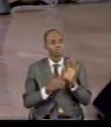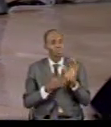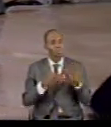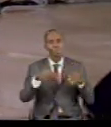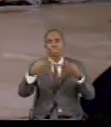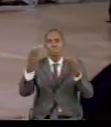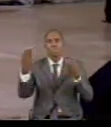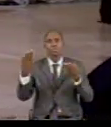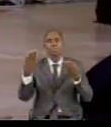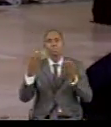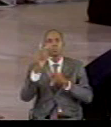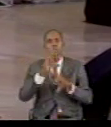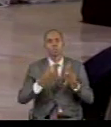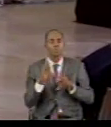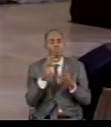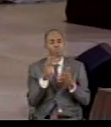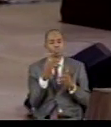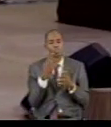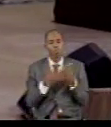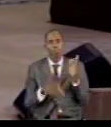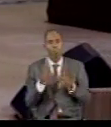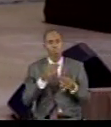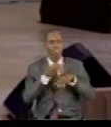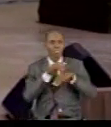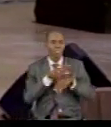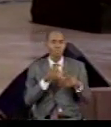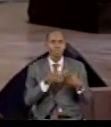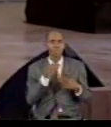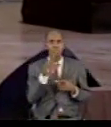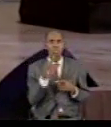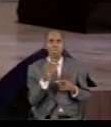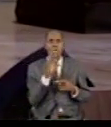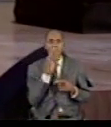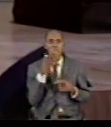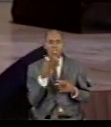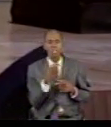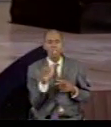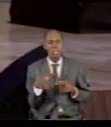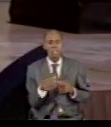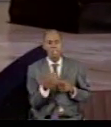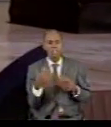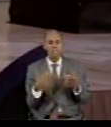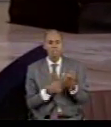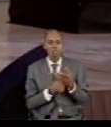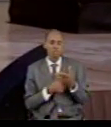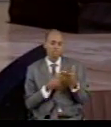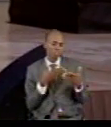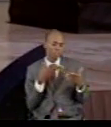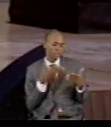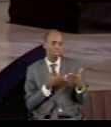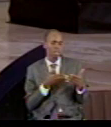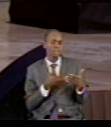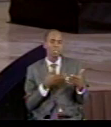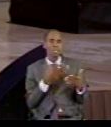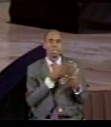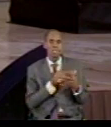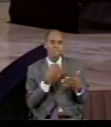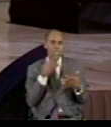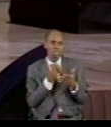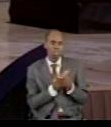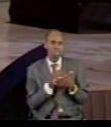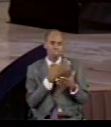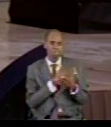see the people sent to you? Is there gospel there? And you say, pass it on to other